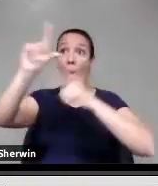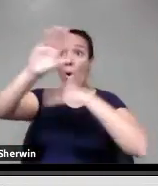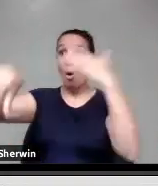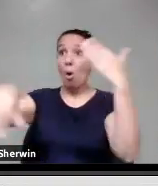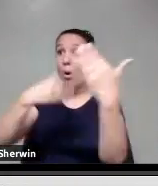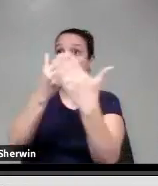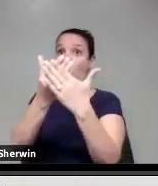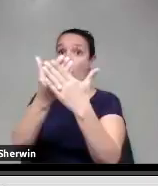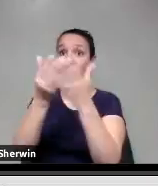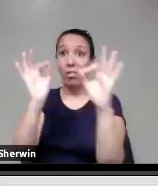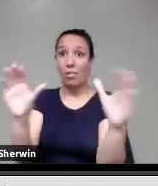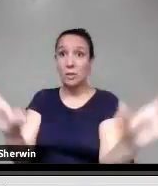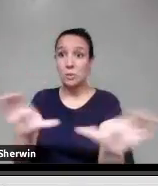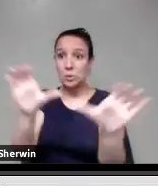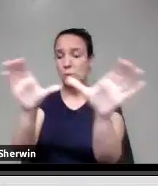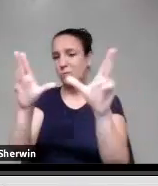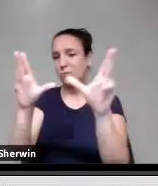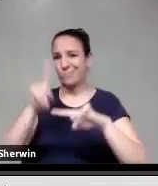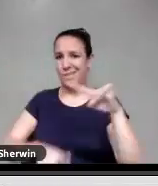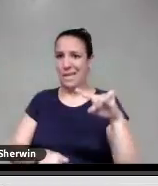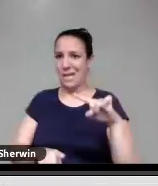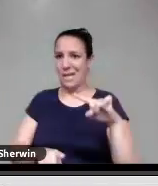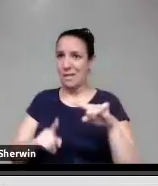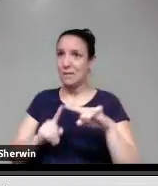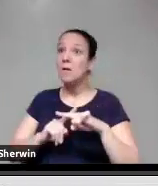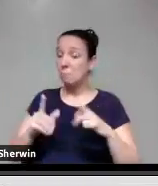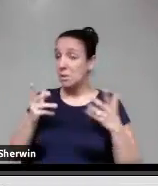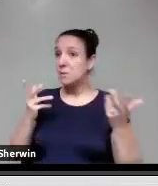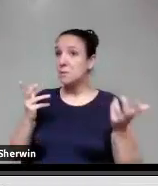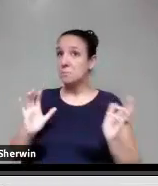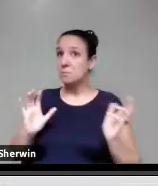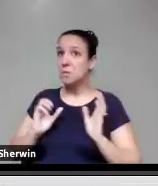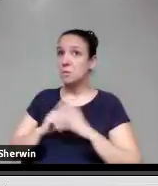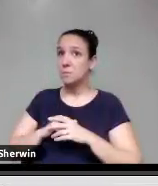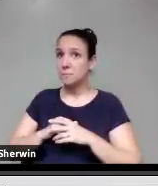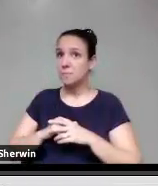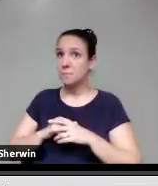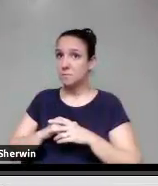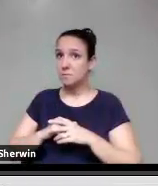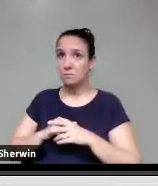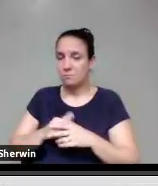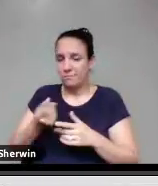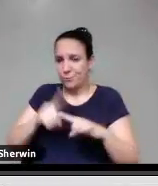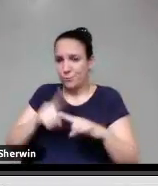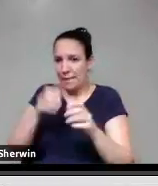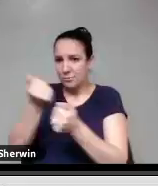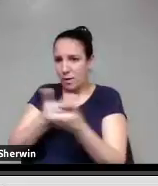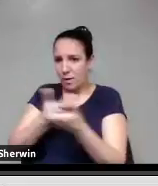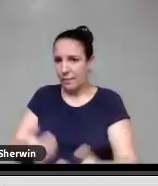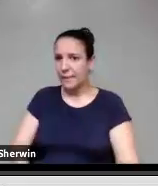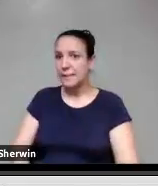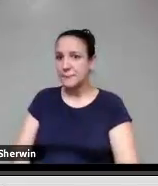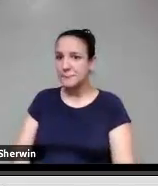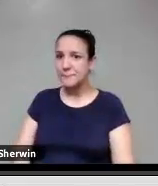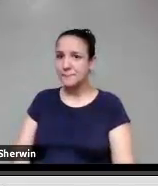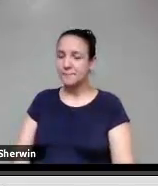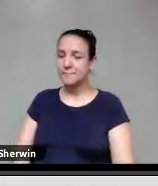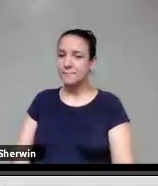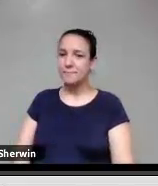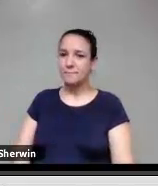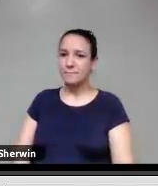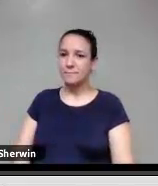that's okay. They know that deep down, even though they would love for you to do everything, they still know you can't do everything. So you're okay there. So